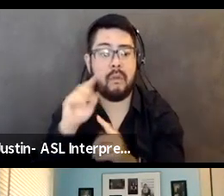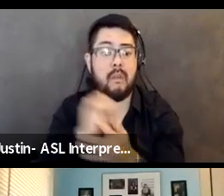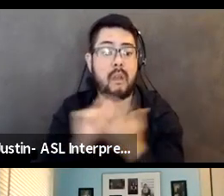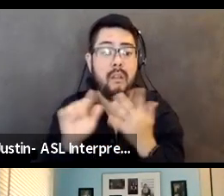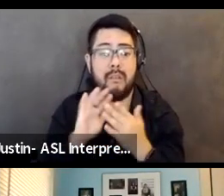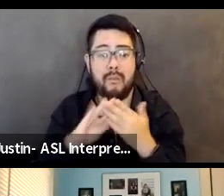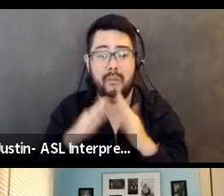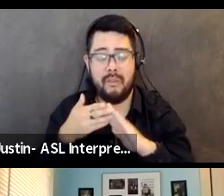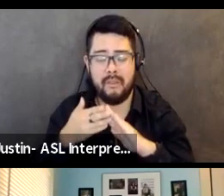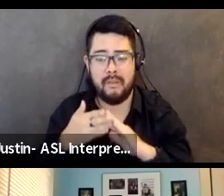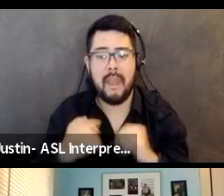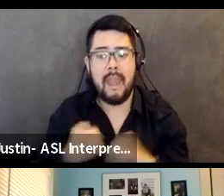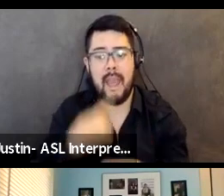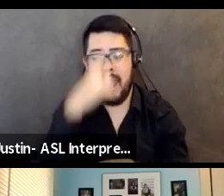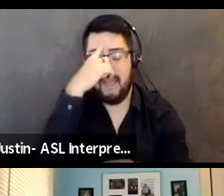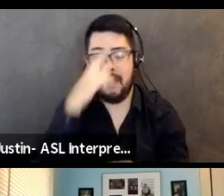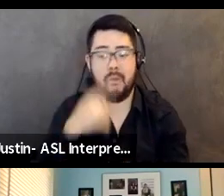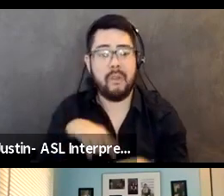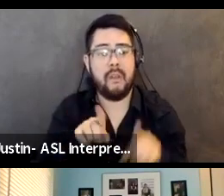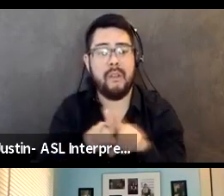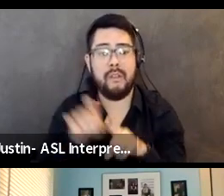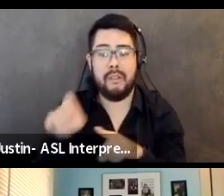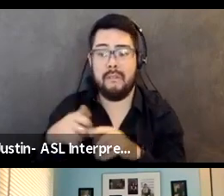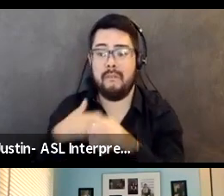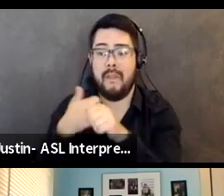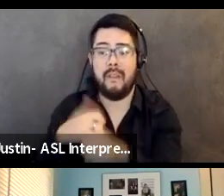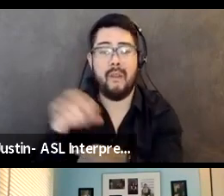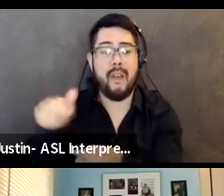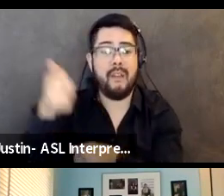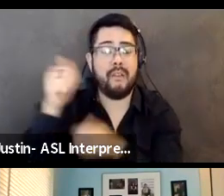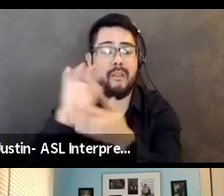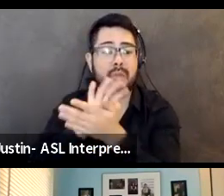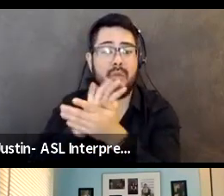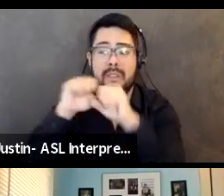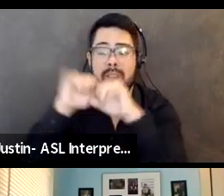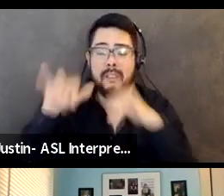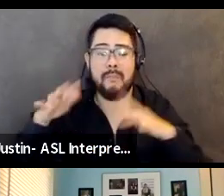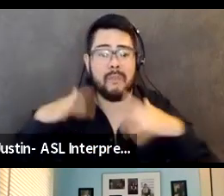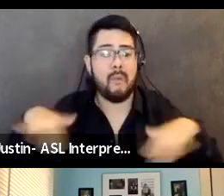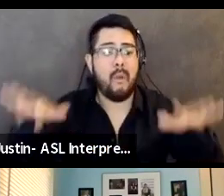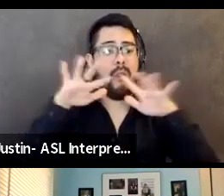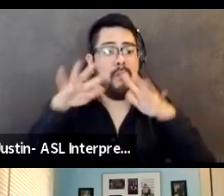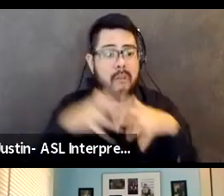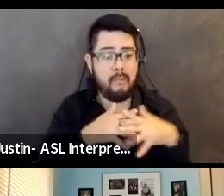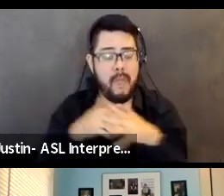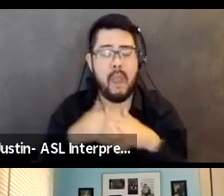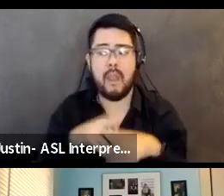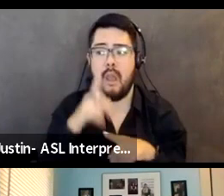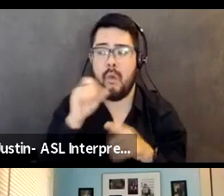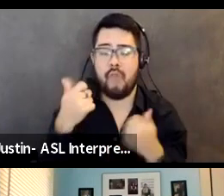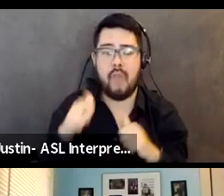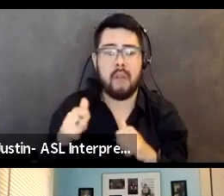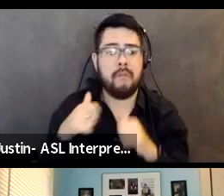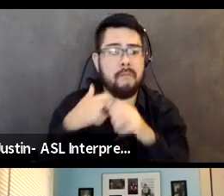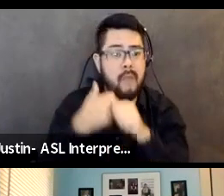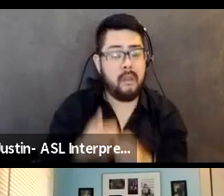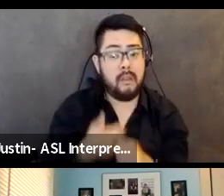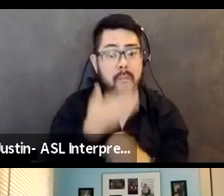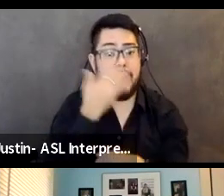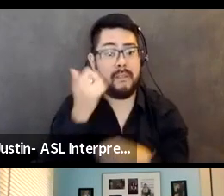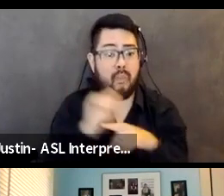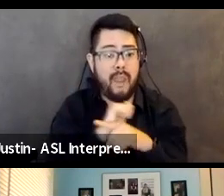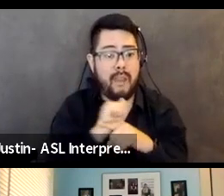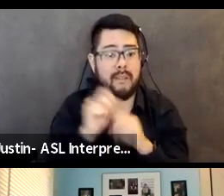i believe we need to follow the lead of other school systems and school boards across the country who are doing the same and to listen to our